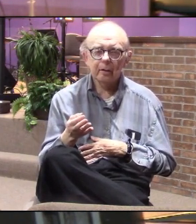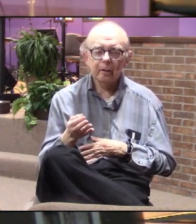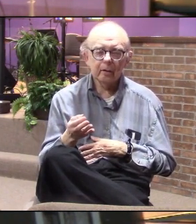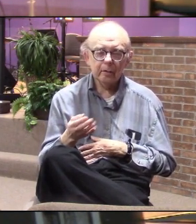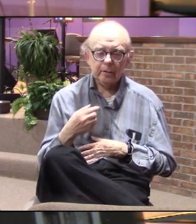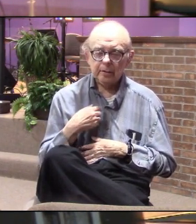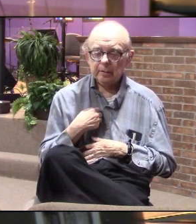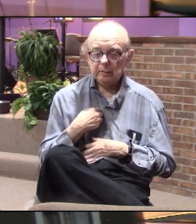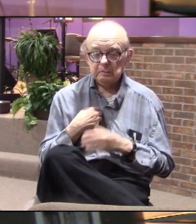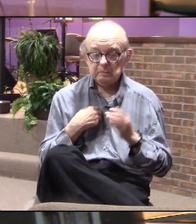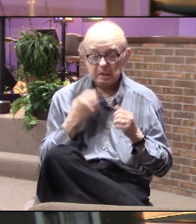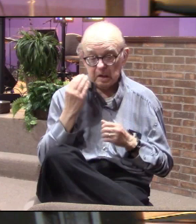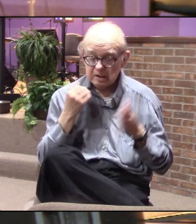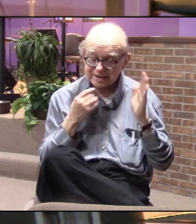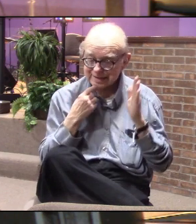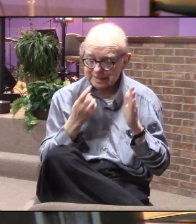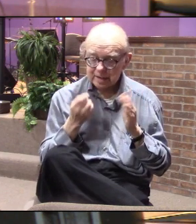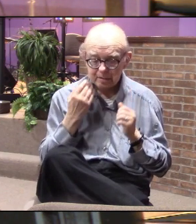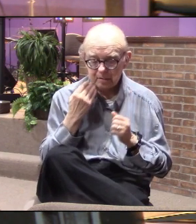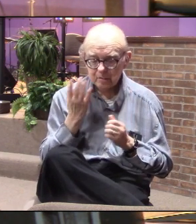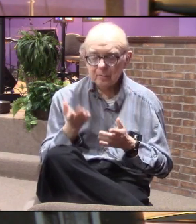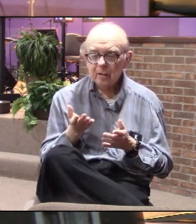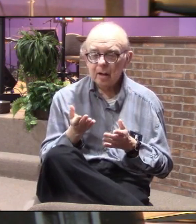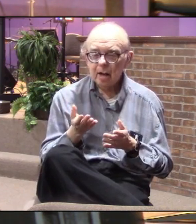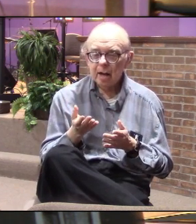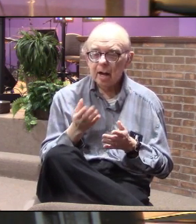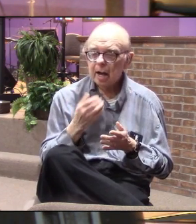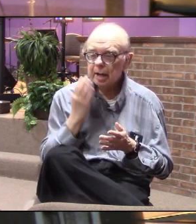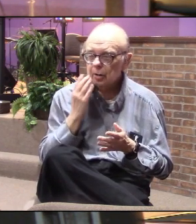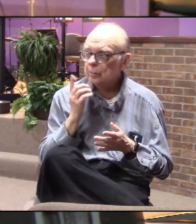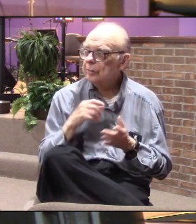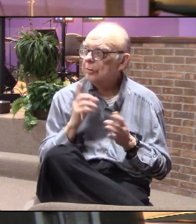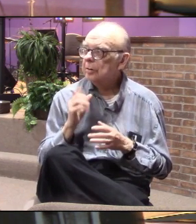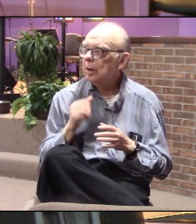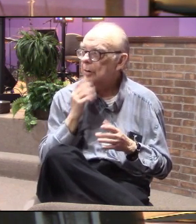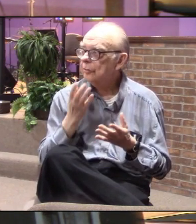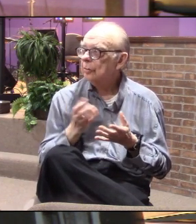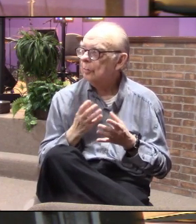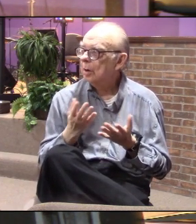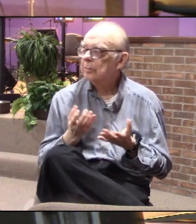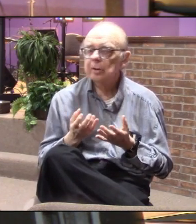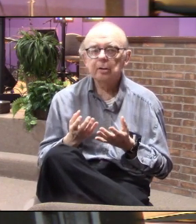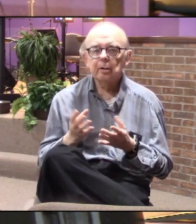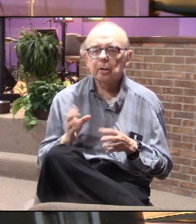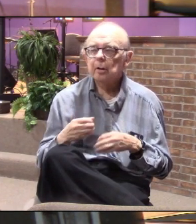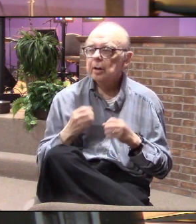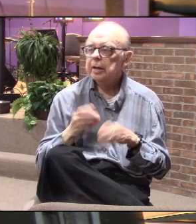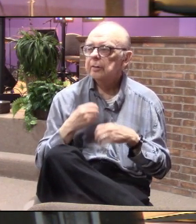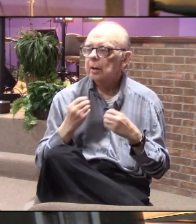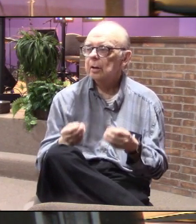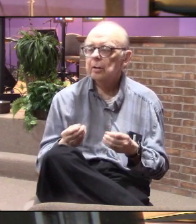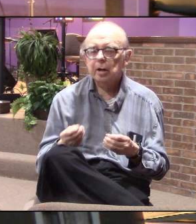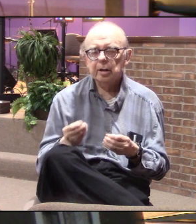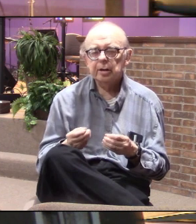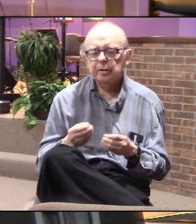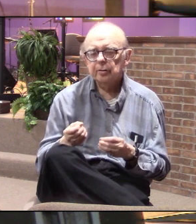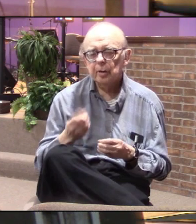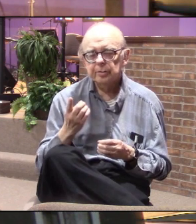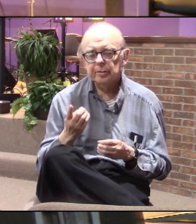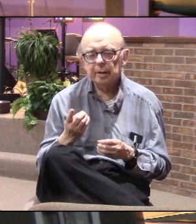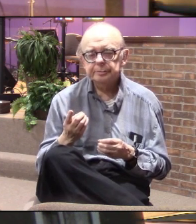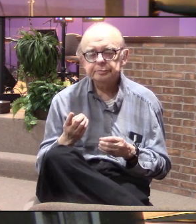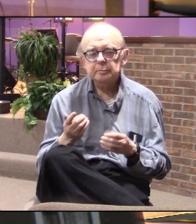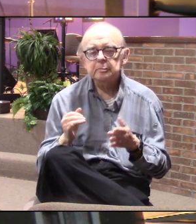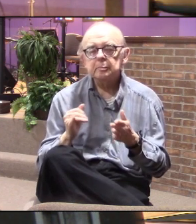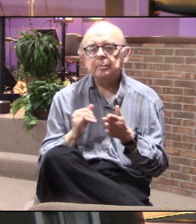I really know what you need, not what you want. And what I've got to get to you to understand